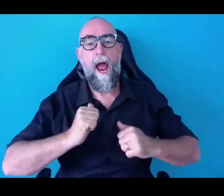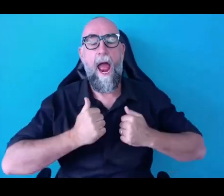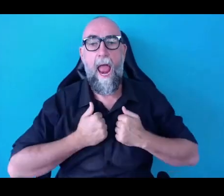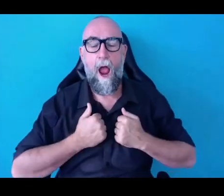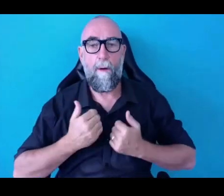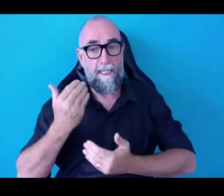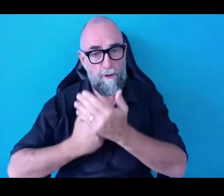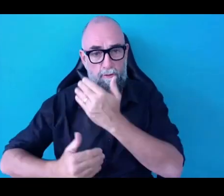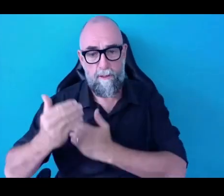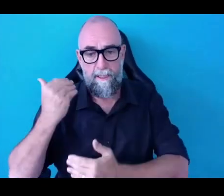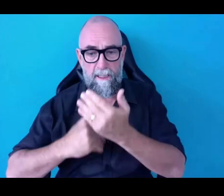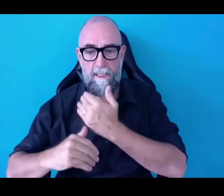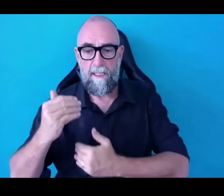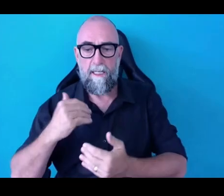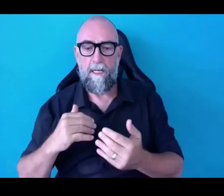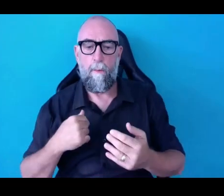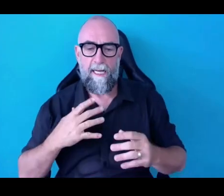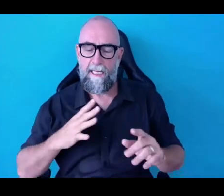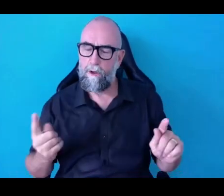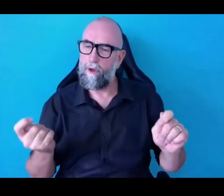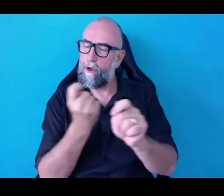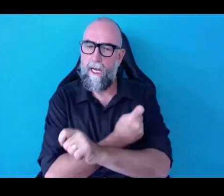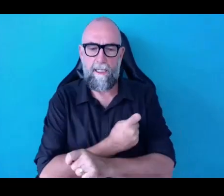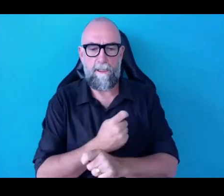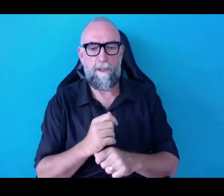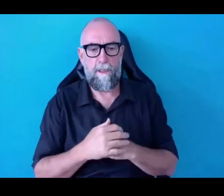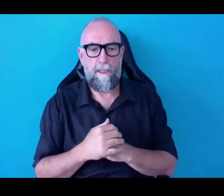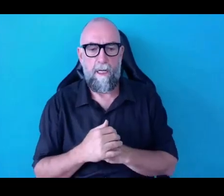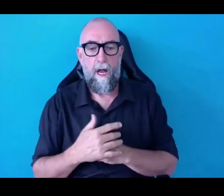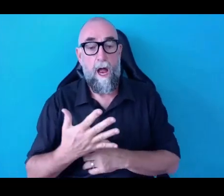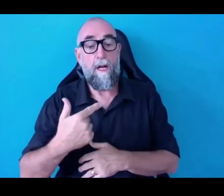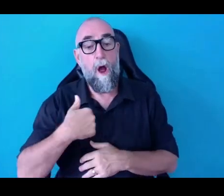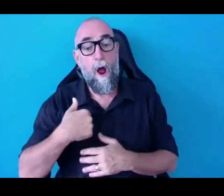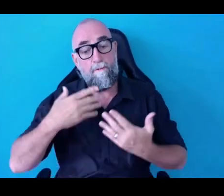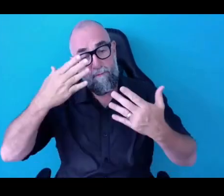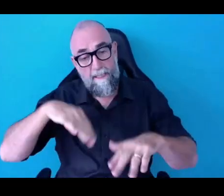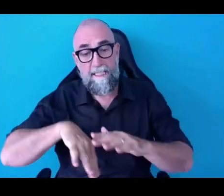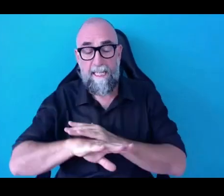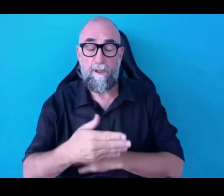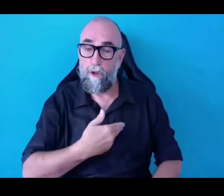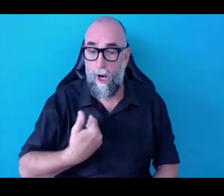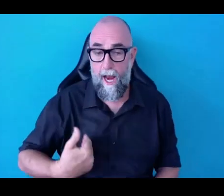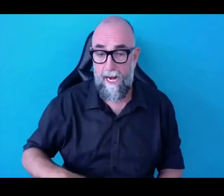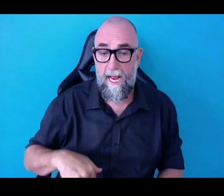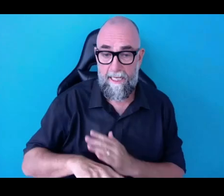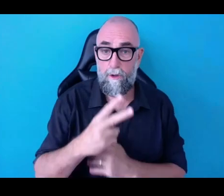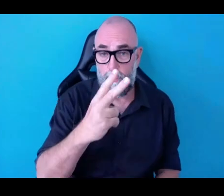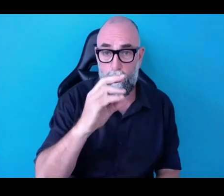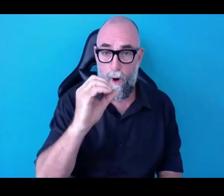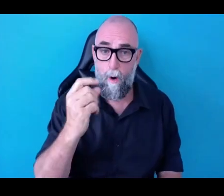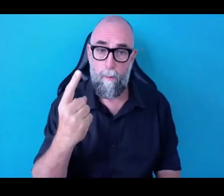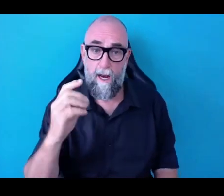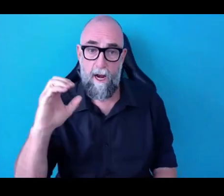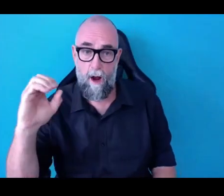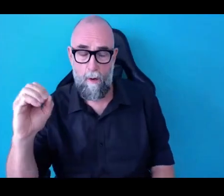and the work focused exclusively on oil on velvet paintings, 97 to be precise. Particularly prevalent